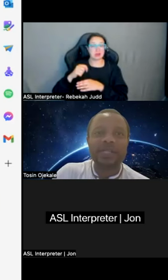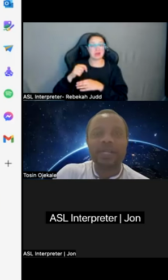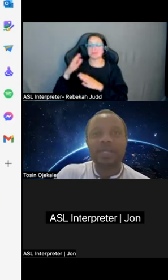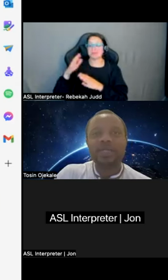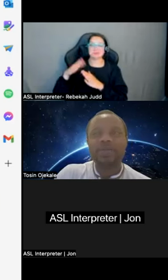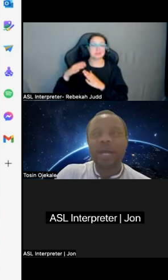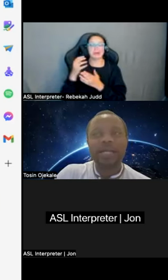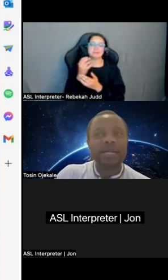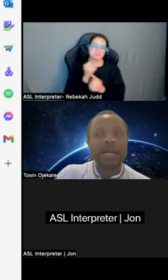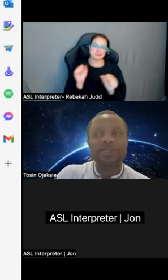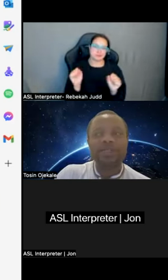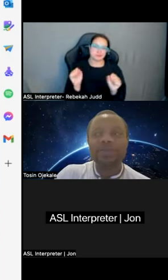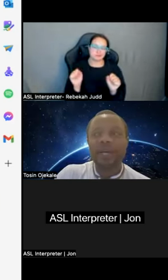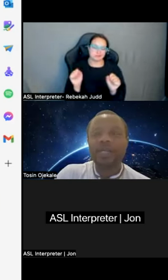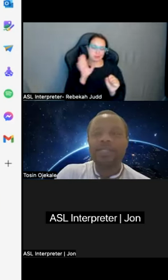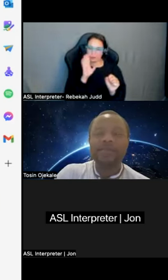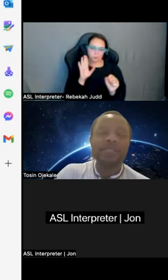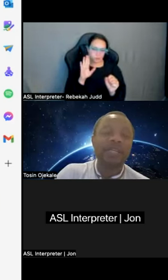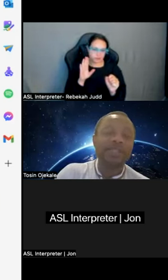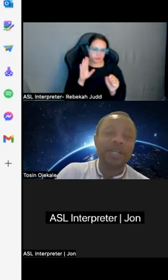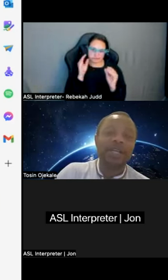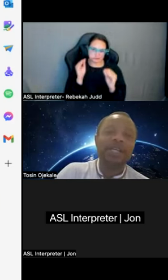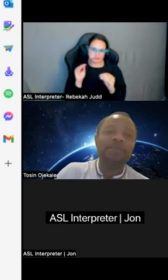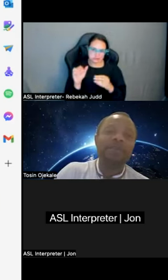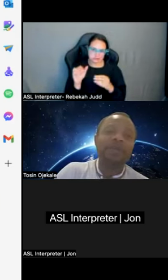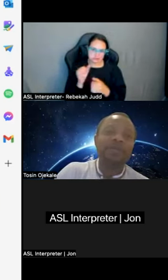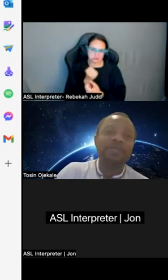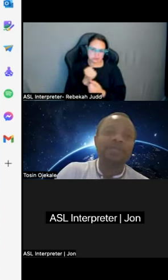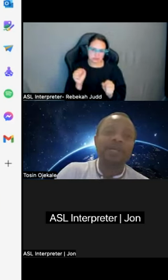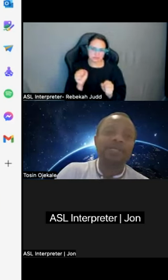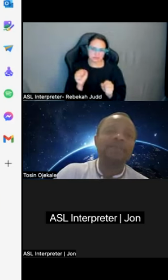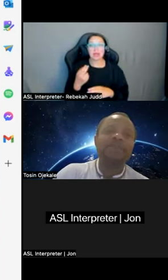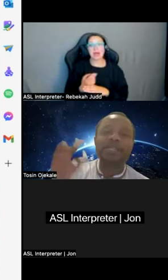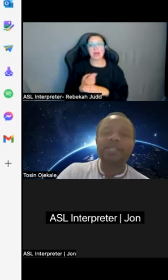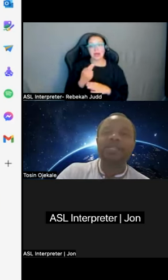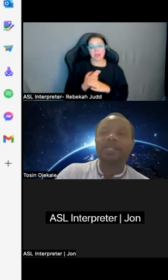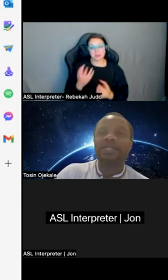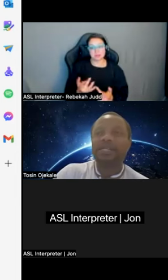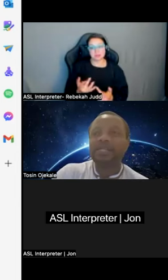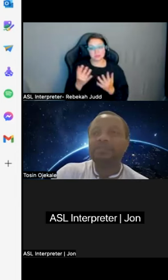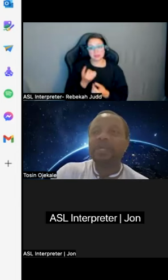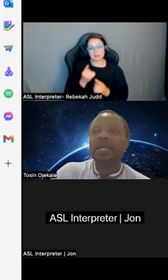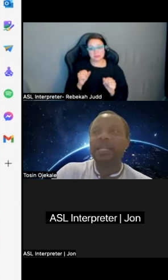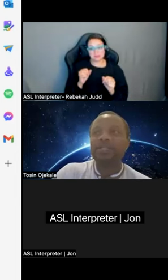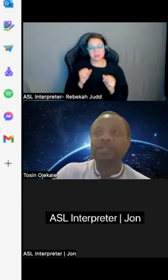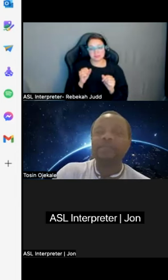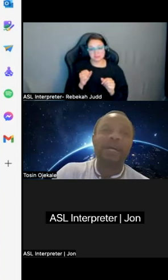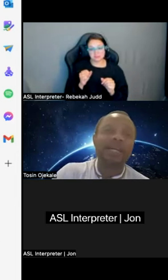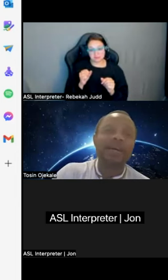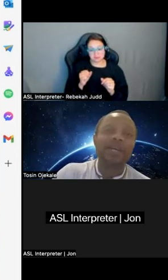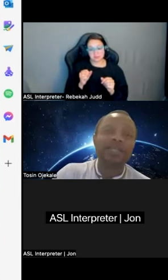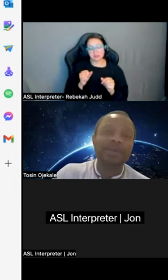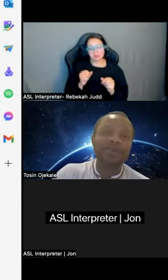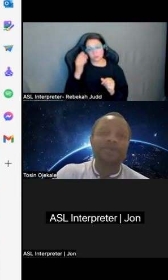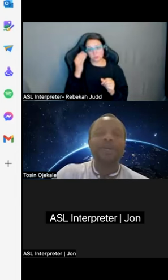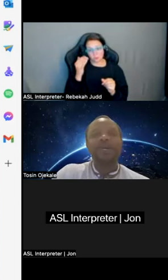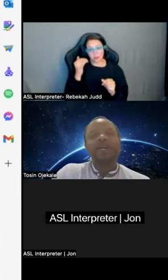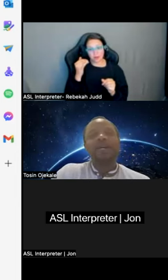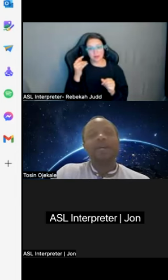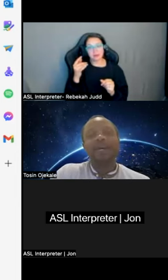safety. So I didn't use fire safety intentionally because safety is bigger than just fire. There are other types